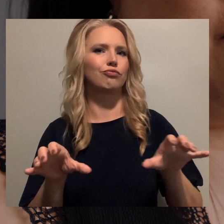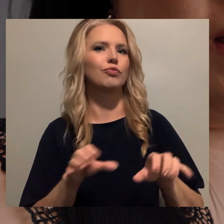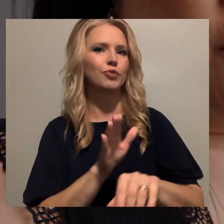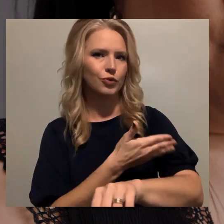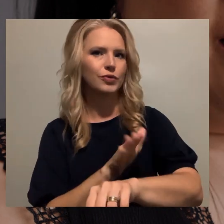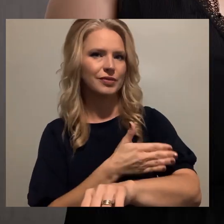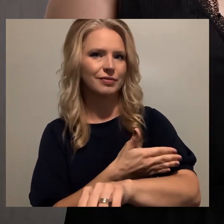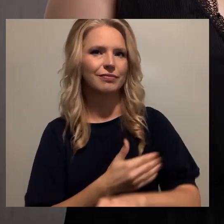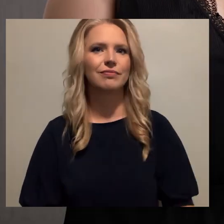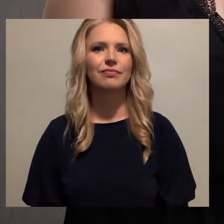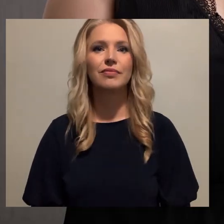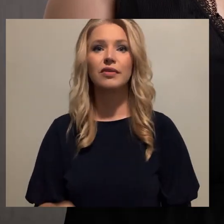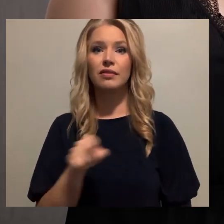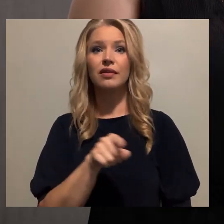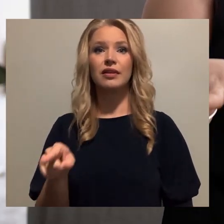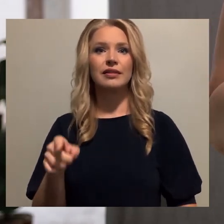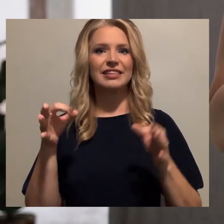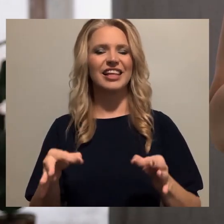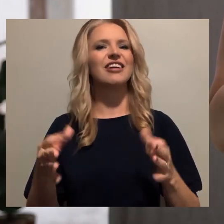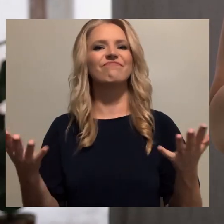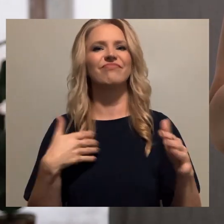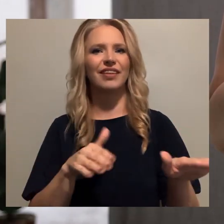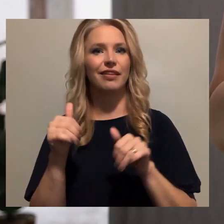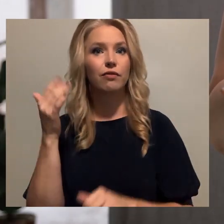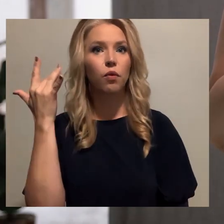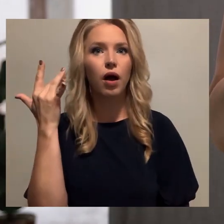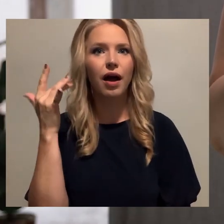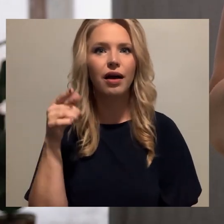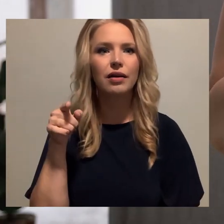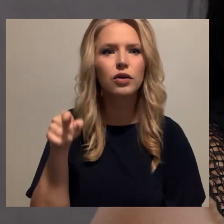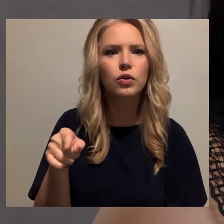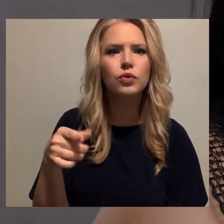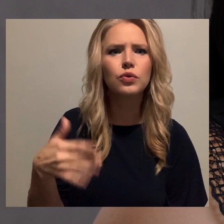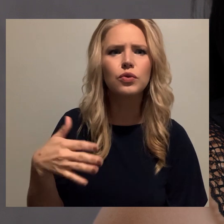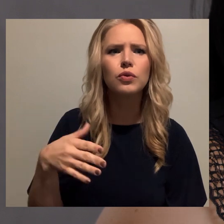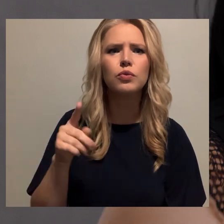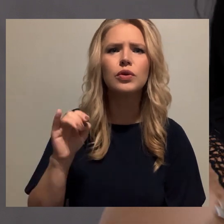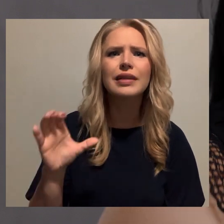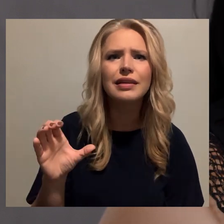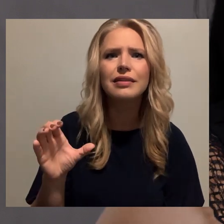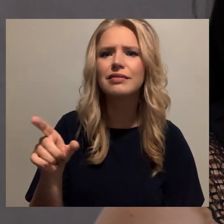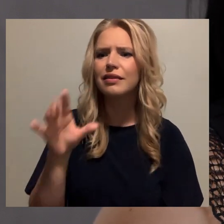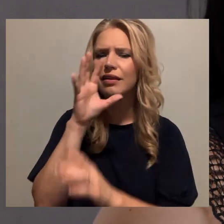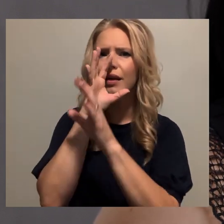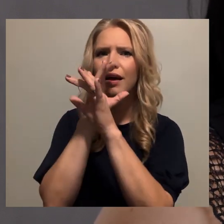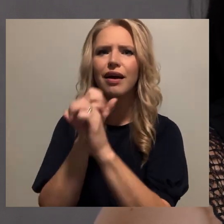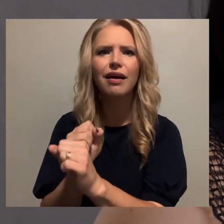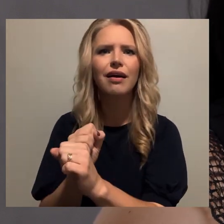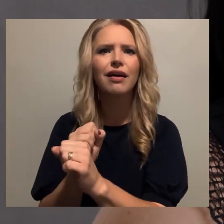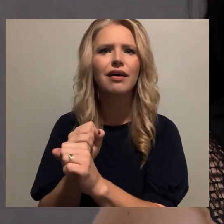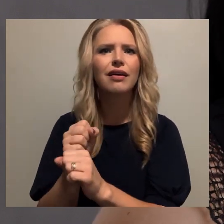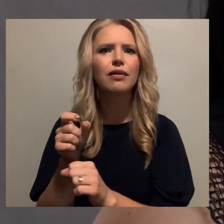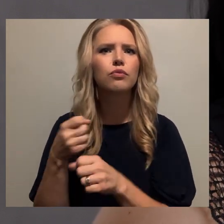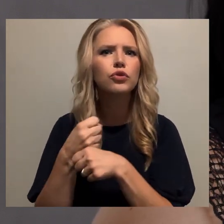stay on top of either one. I left performing very quickly when I realized producing is a thing. Went and head straight on into producing as soon